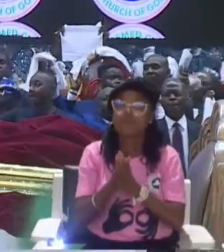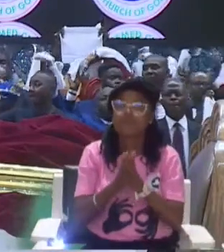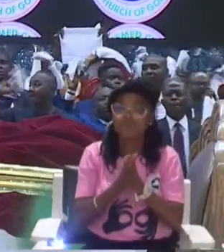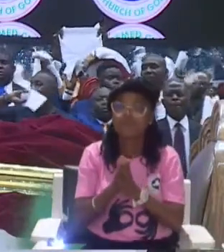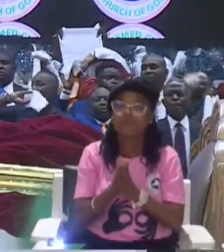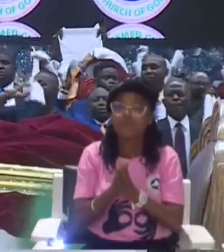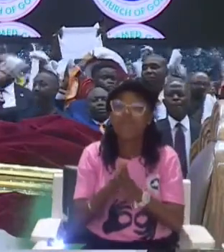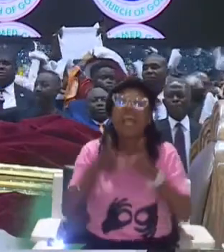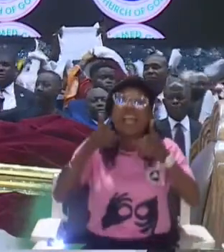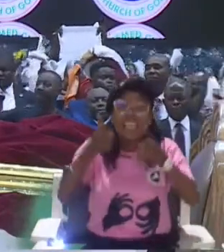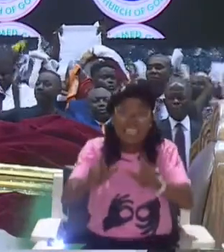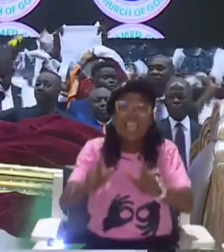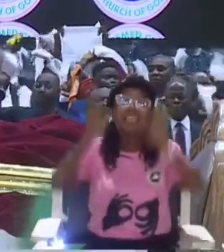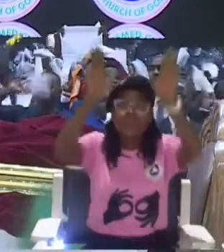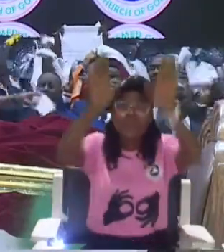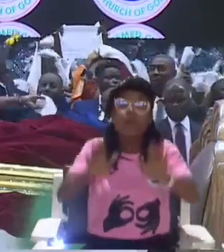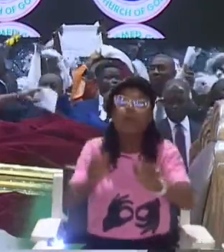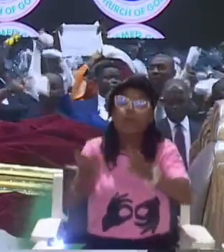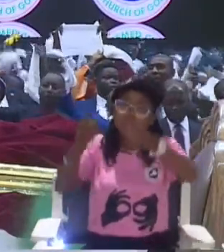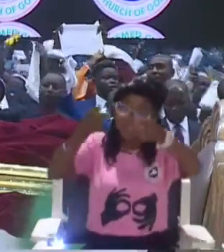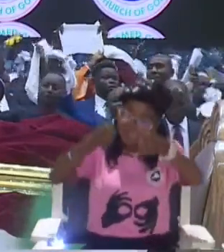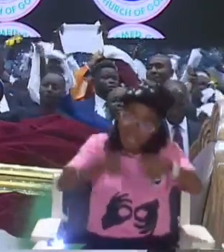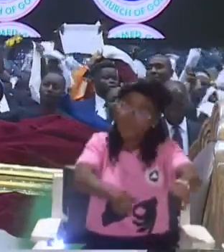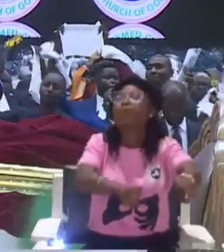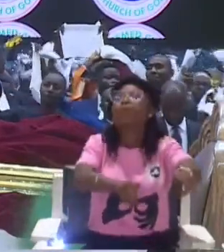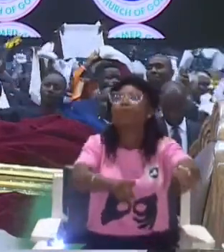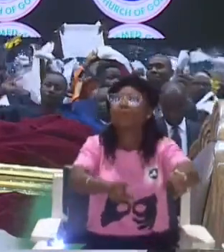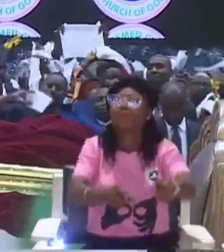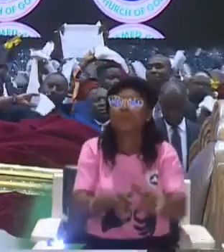Let miracles happen.